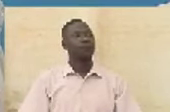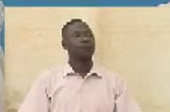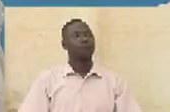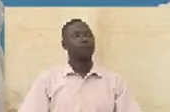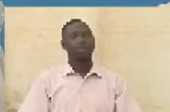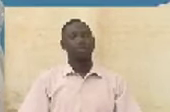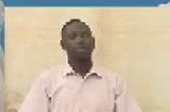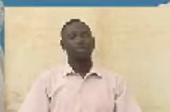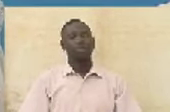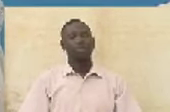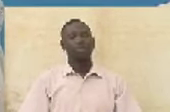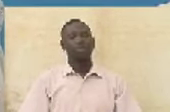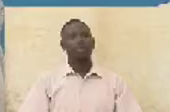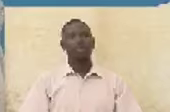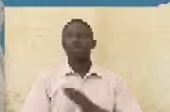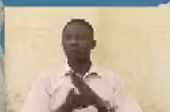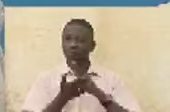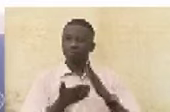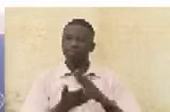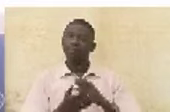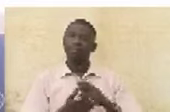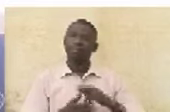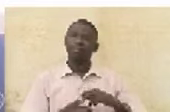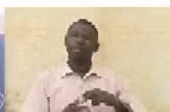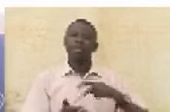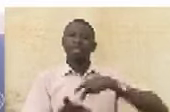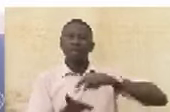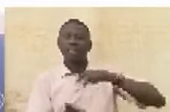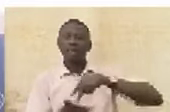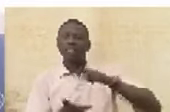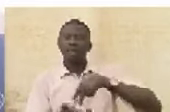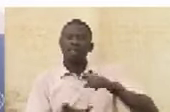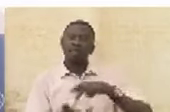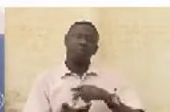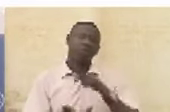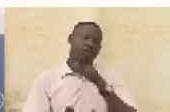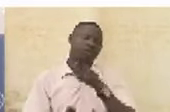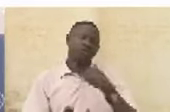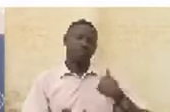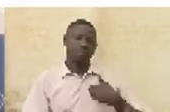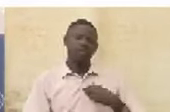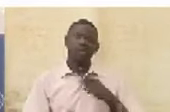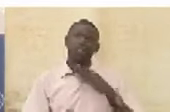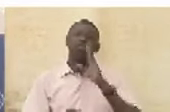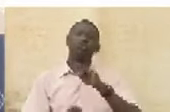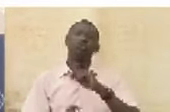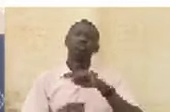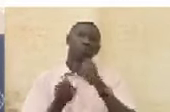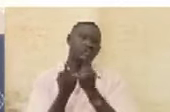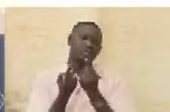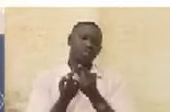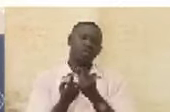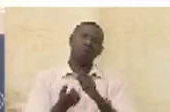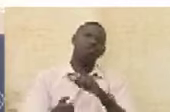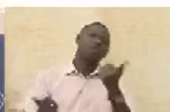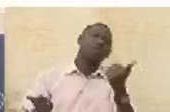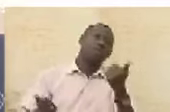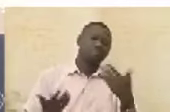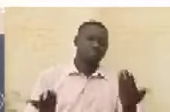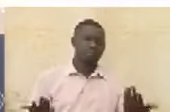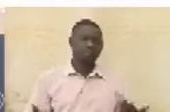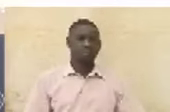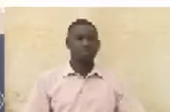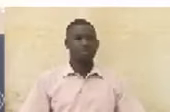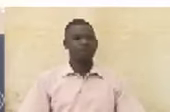Apart from kicking their feet, did they do anything else to those people that were running away? Ninga bota o molay kamenu